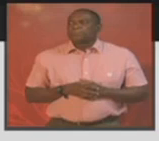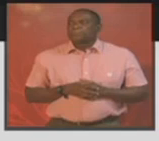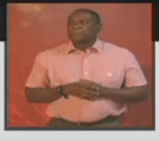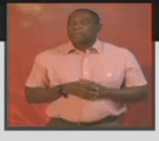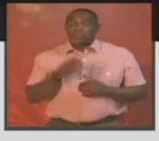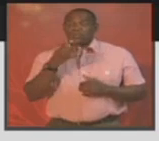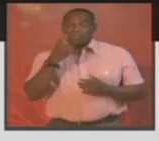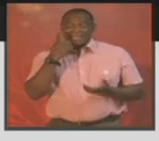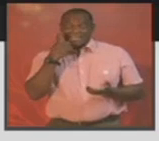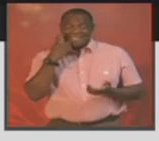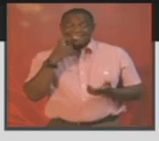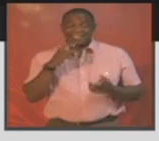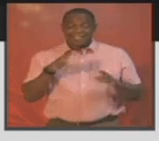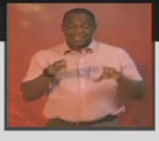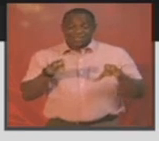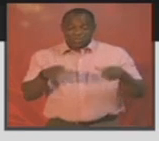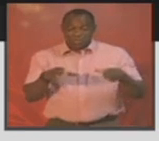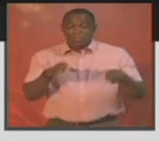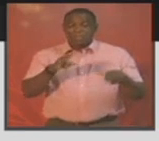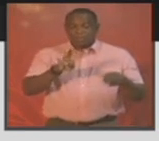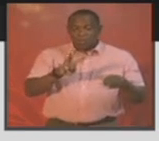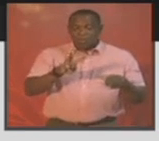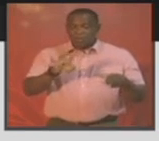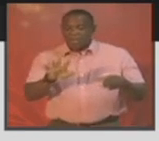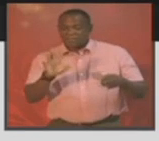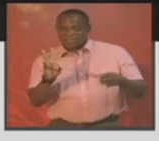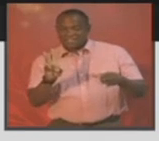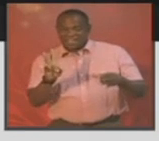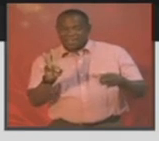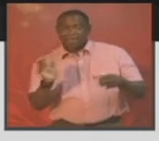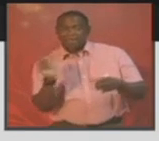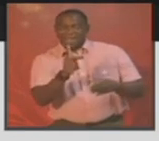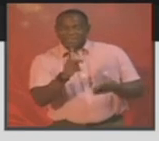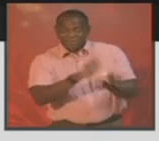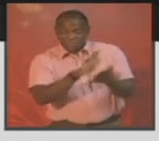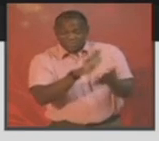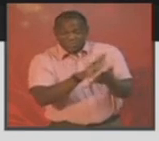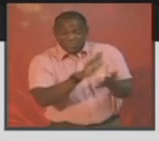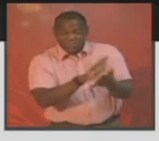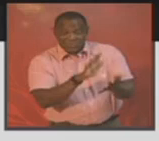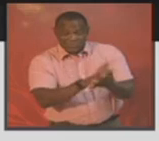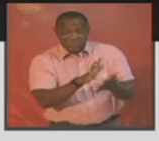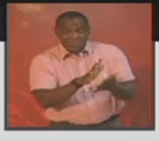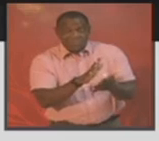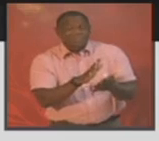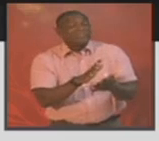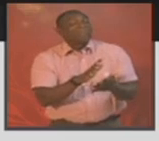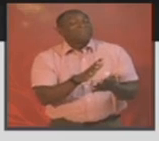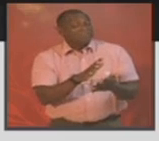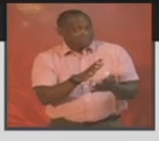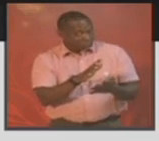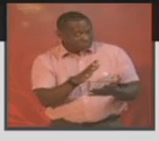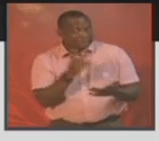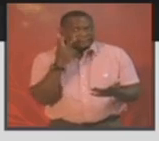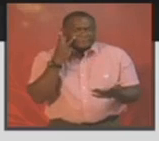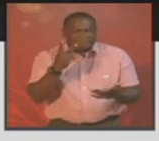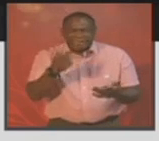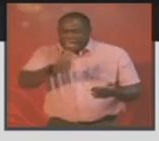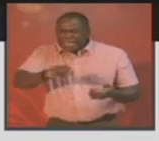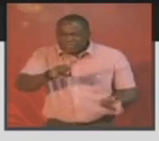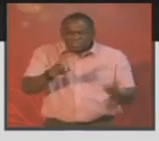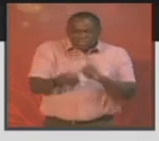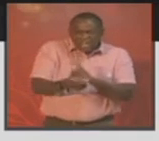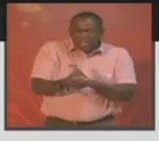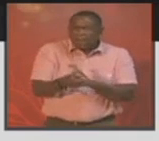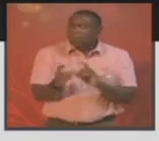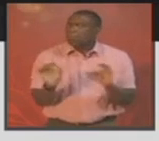students back to face-to-face classes on a limited basis. So far, we have not seen changes in the